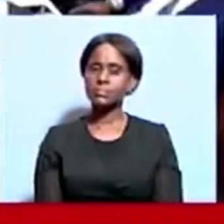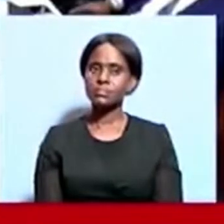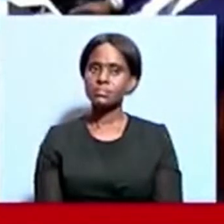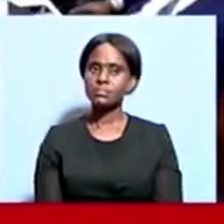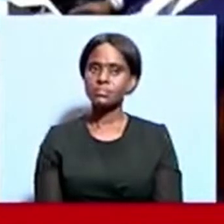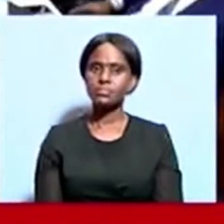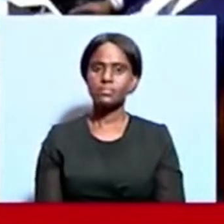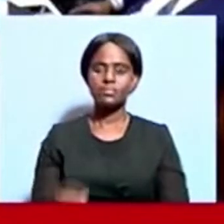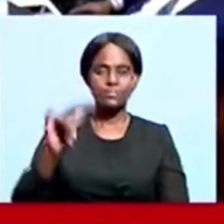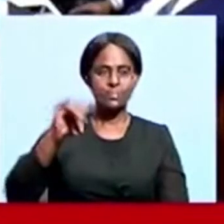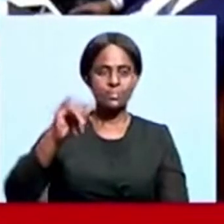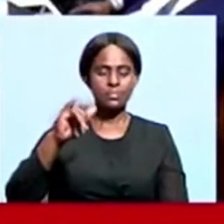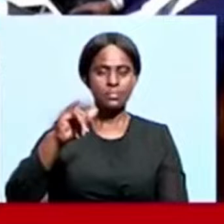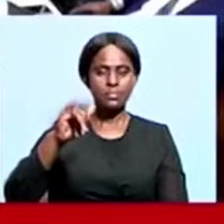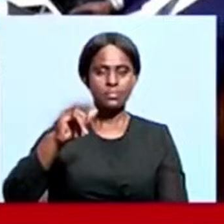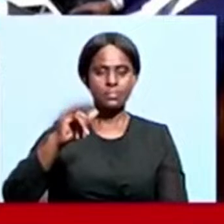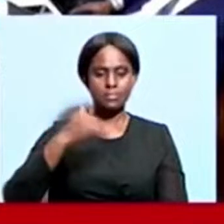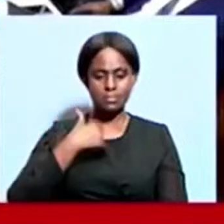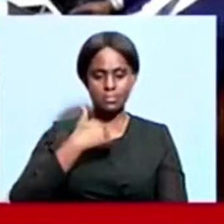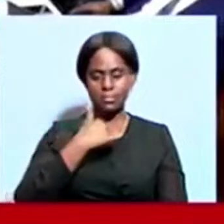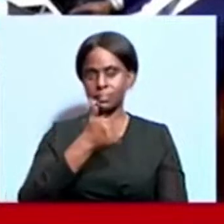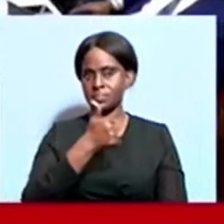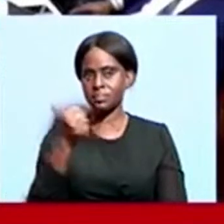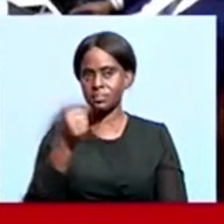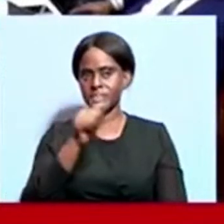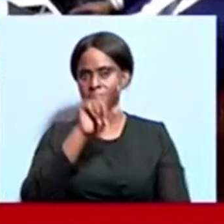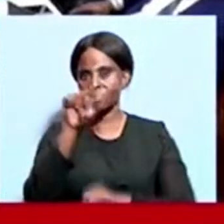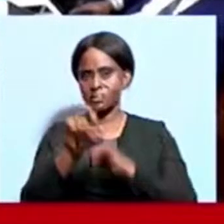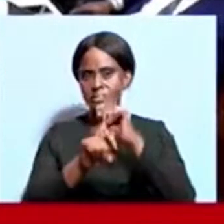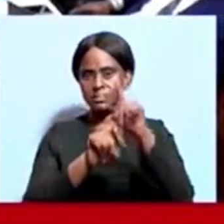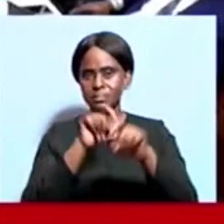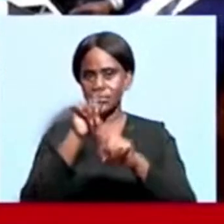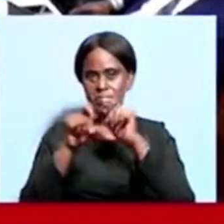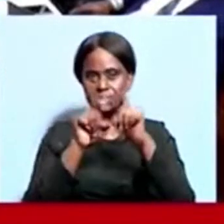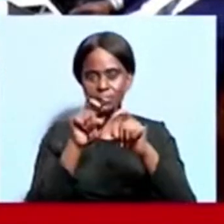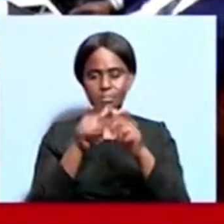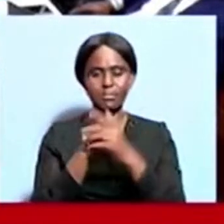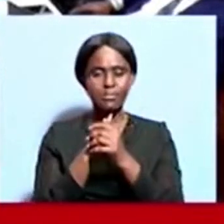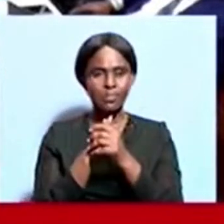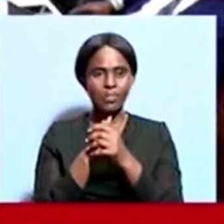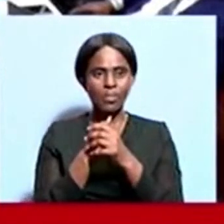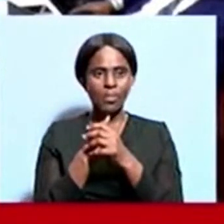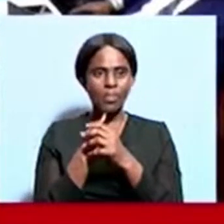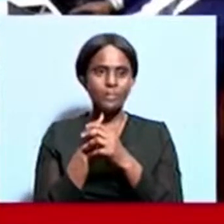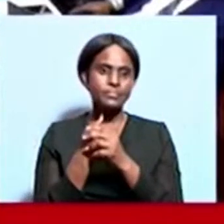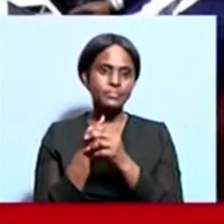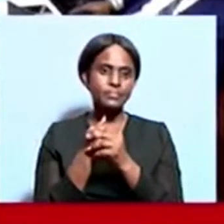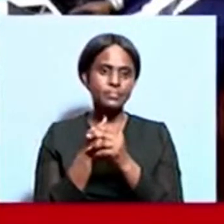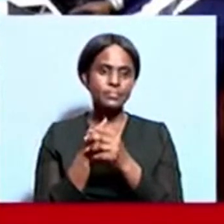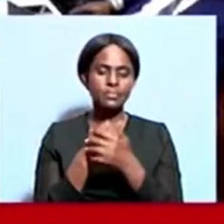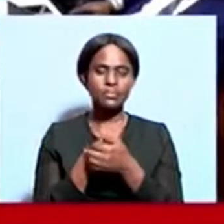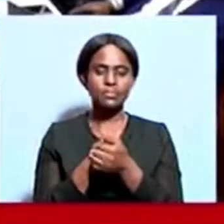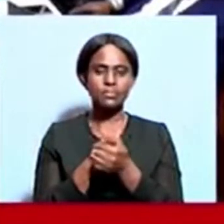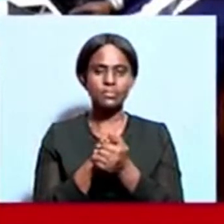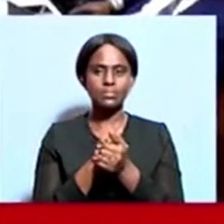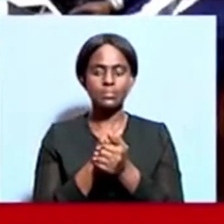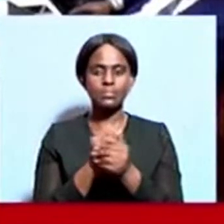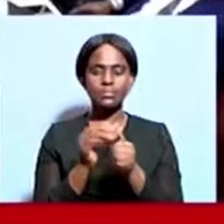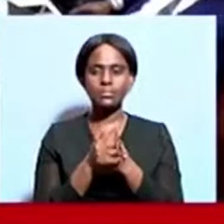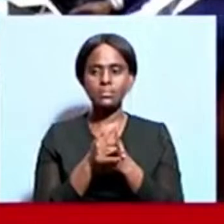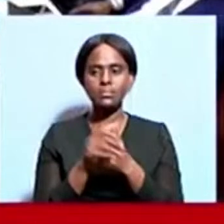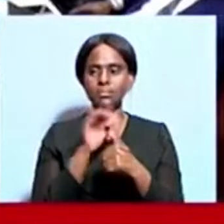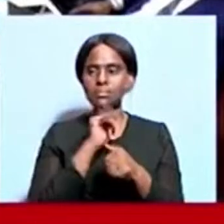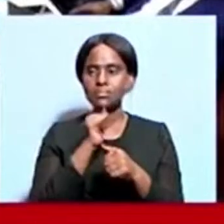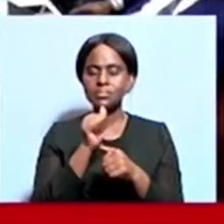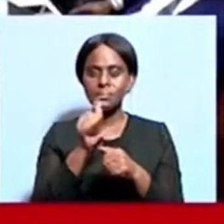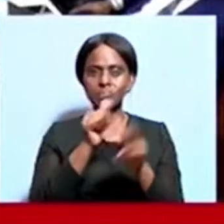Yes. There is another question. What? No, she hasn't responded